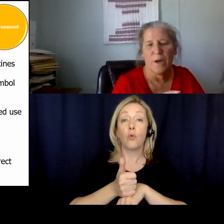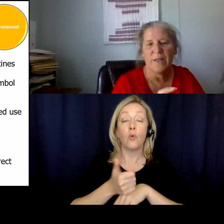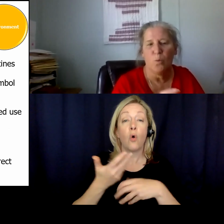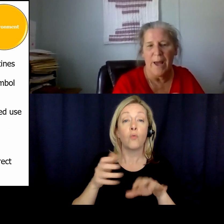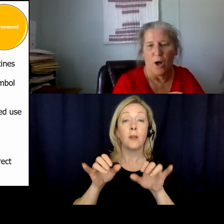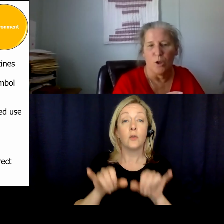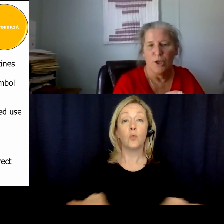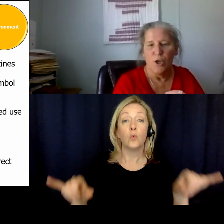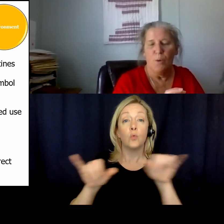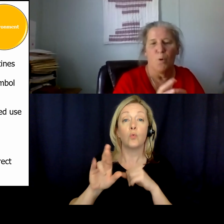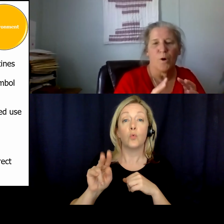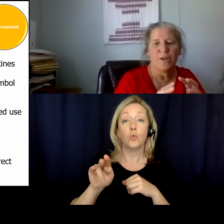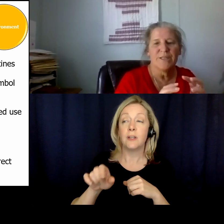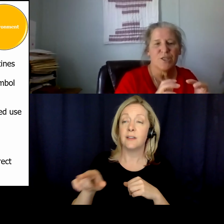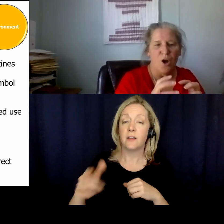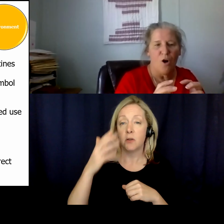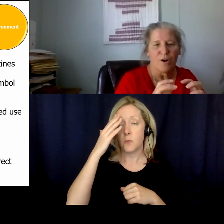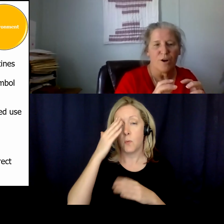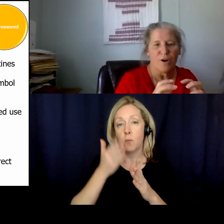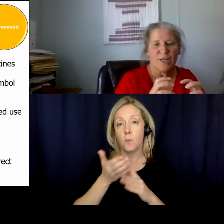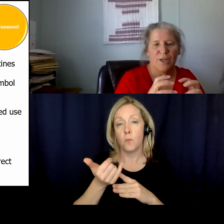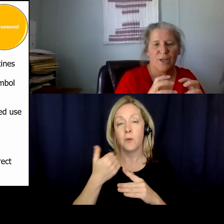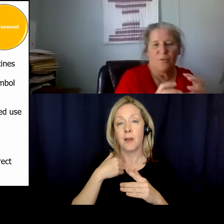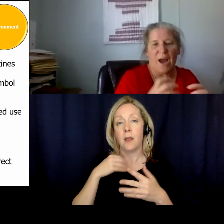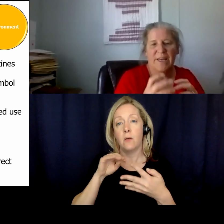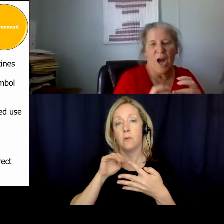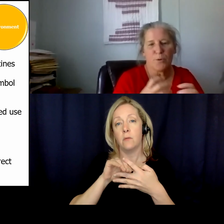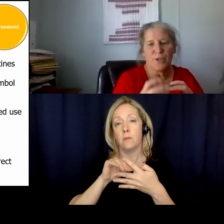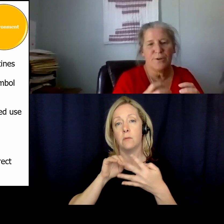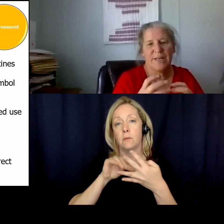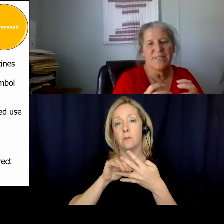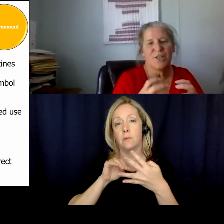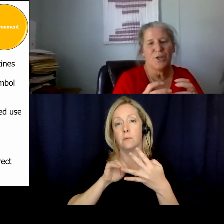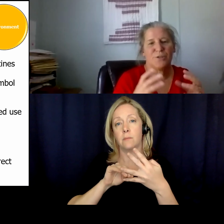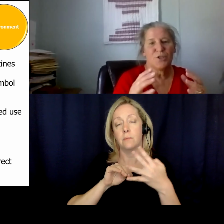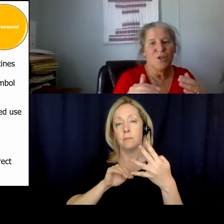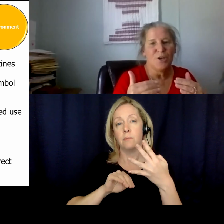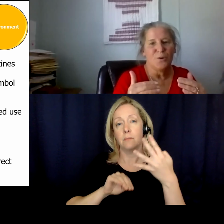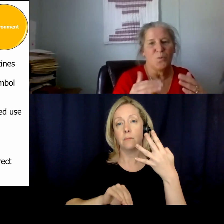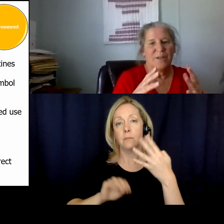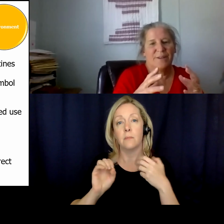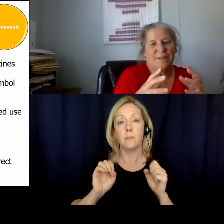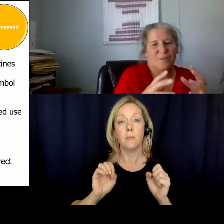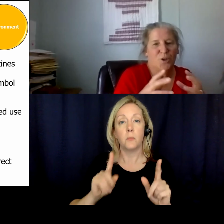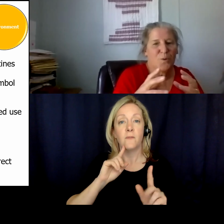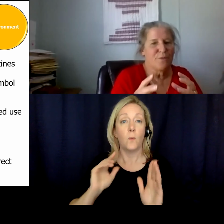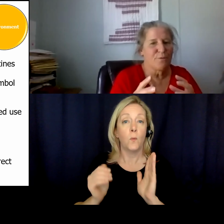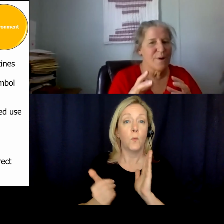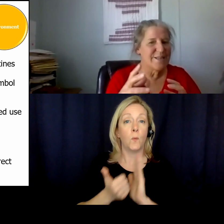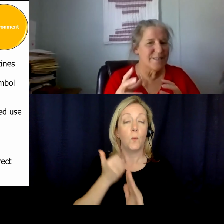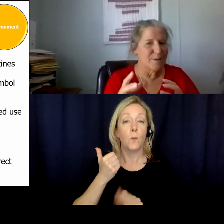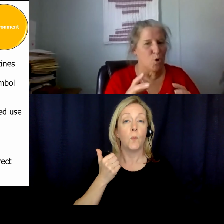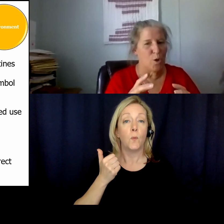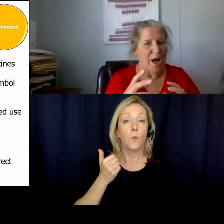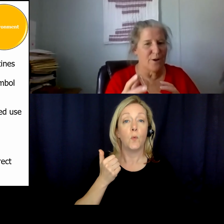know really well. But we're going to start providing opportunities to use new 2 and